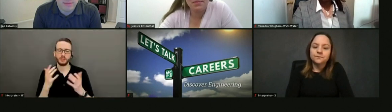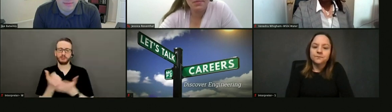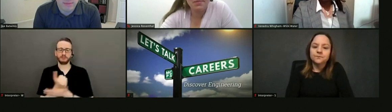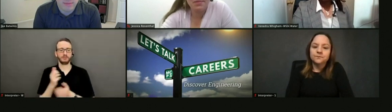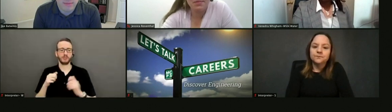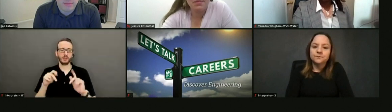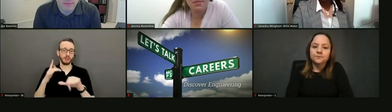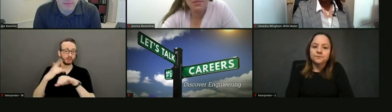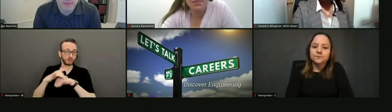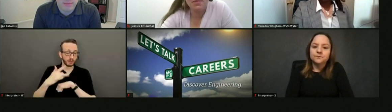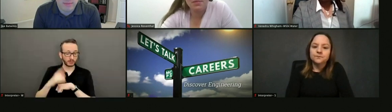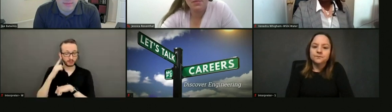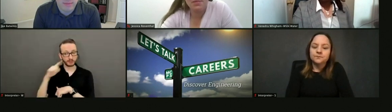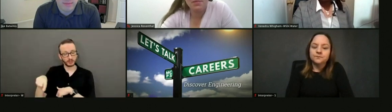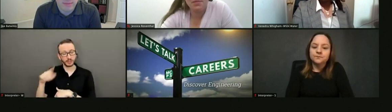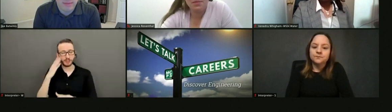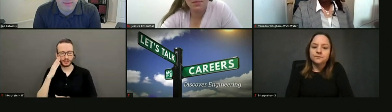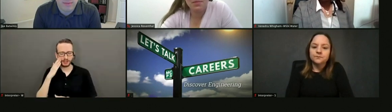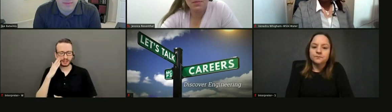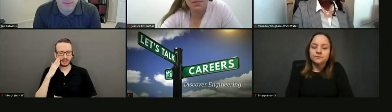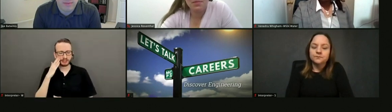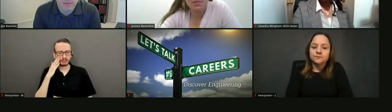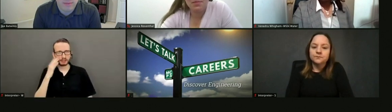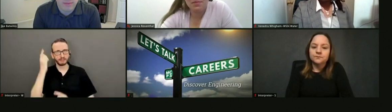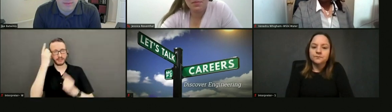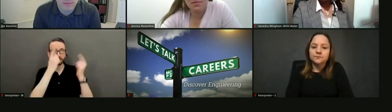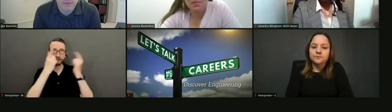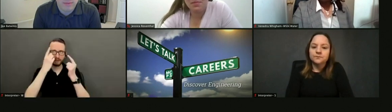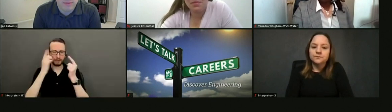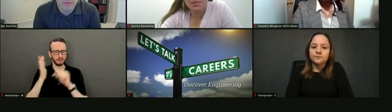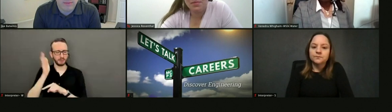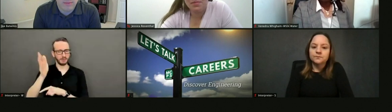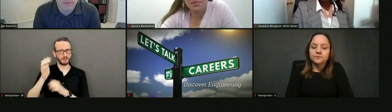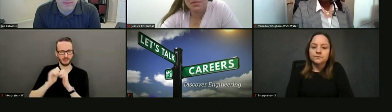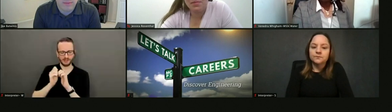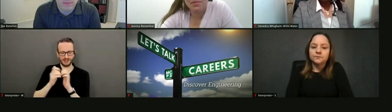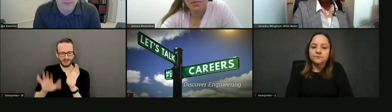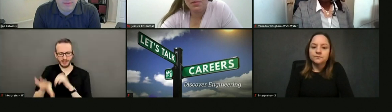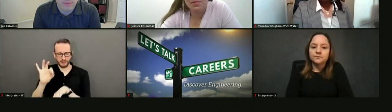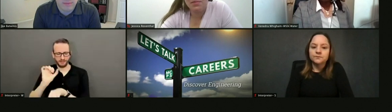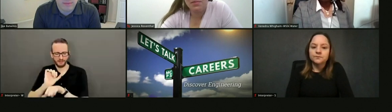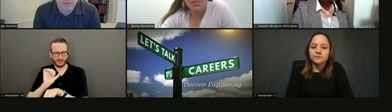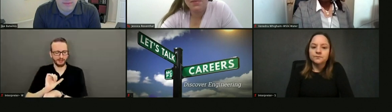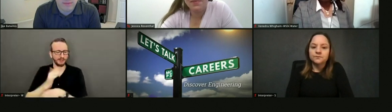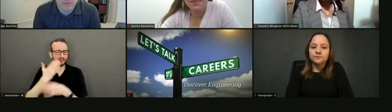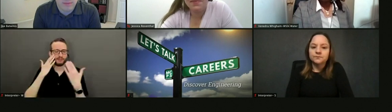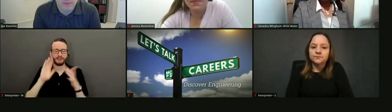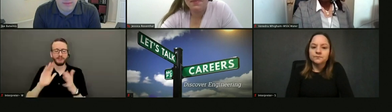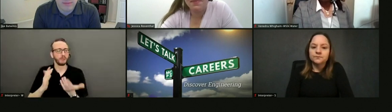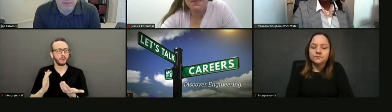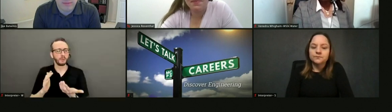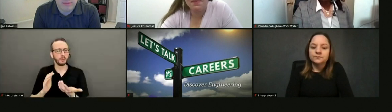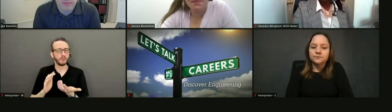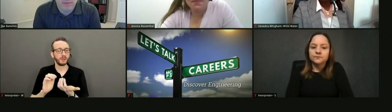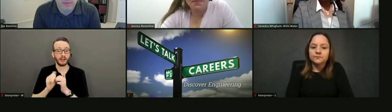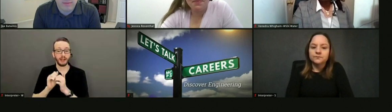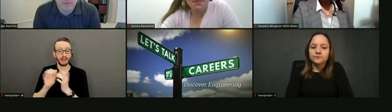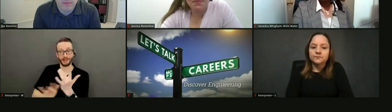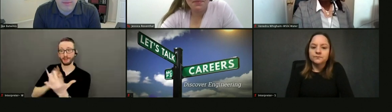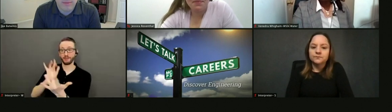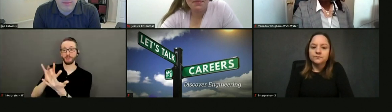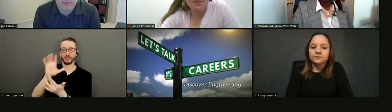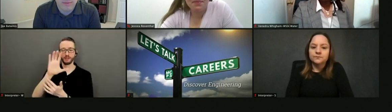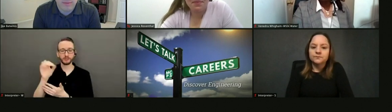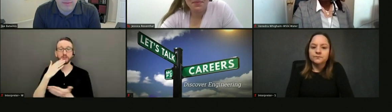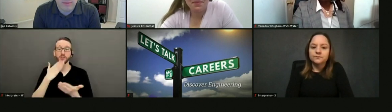for students who are watching. I know a lot of people thinking about the future and how they're going to find jobs. They don't know exactly how to reach out to these companies.